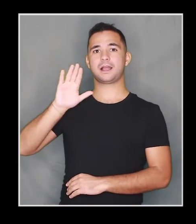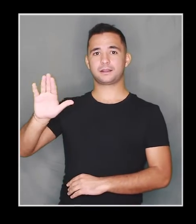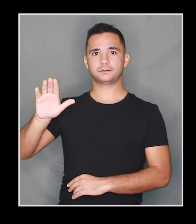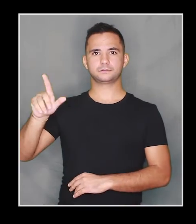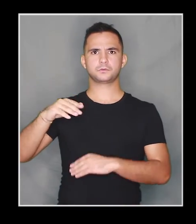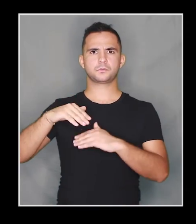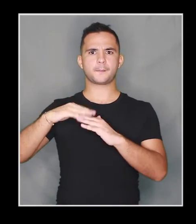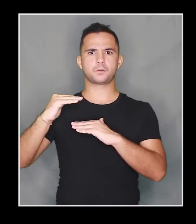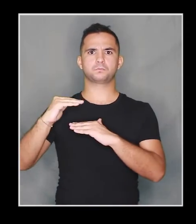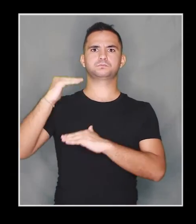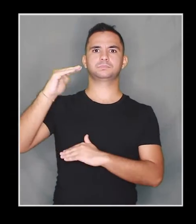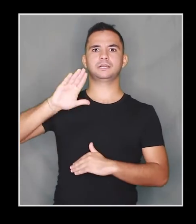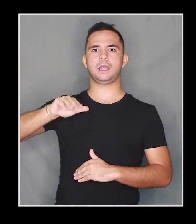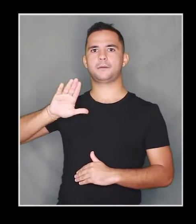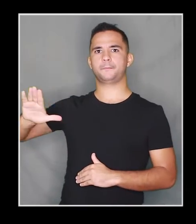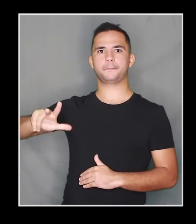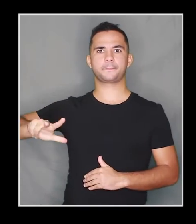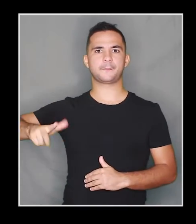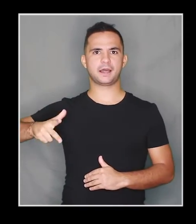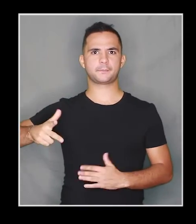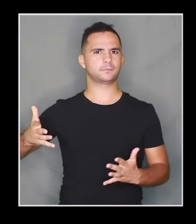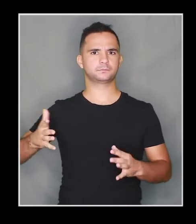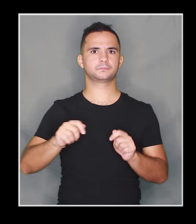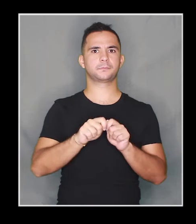are taller than the Palermo ones, about